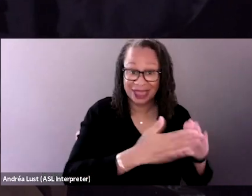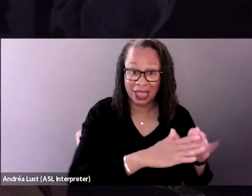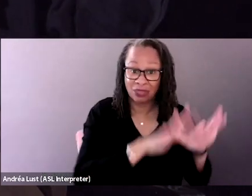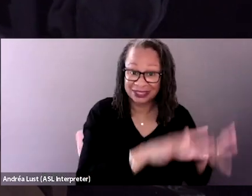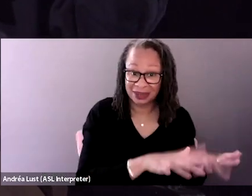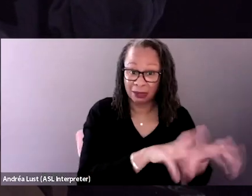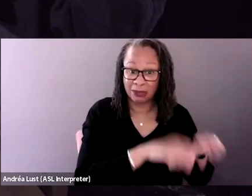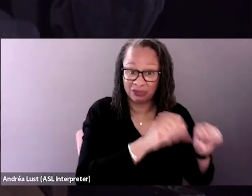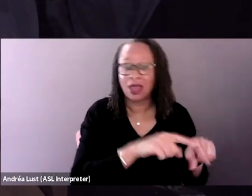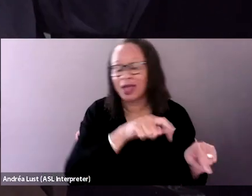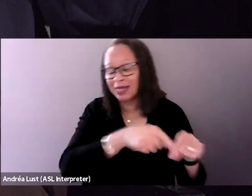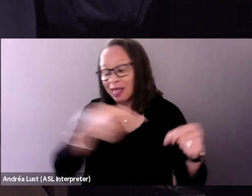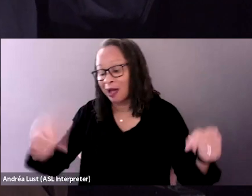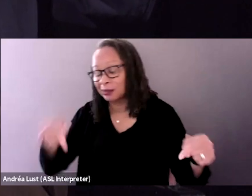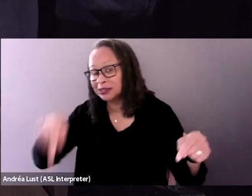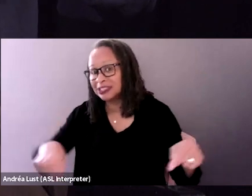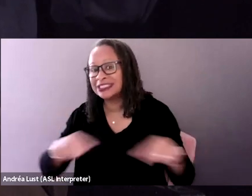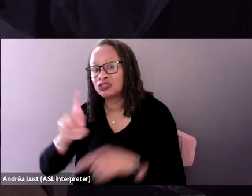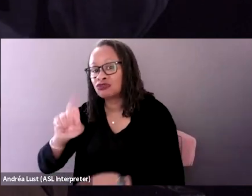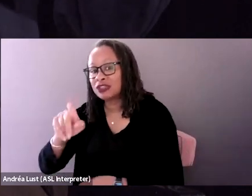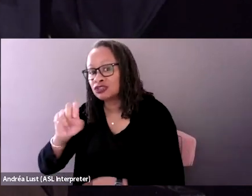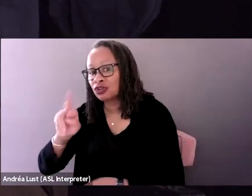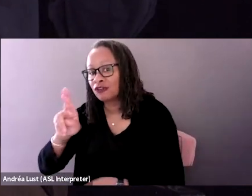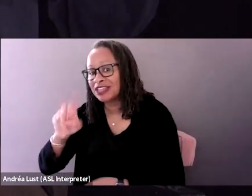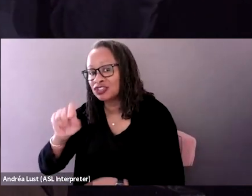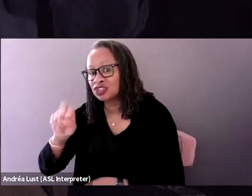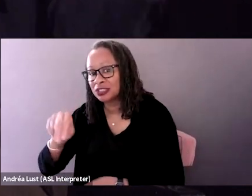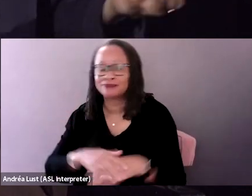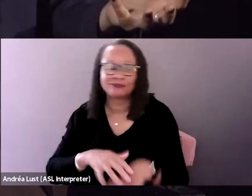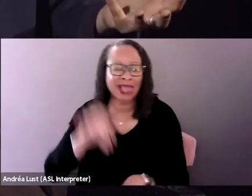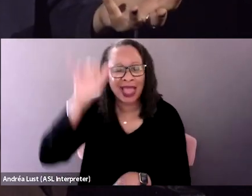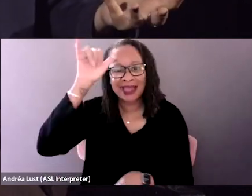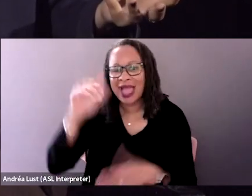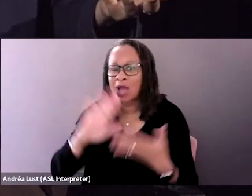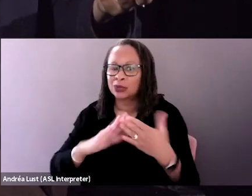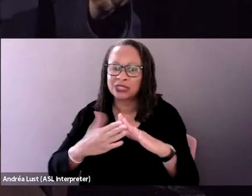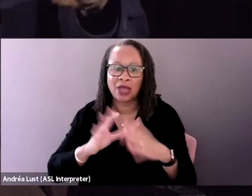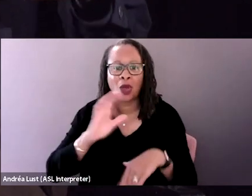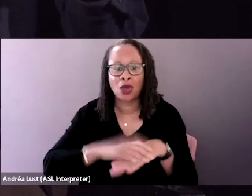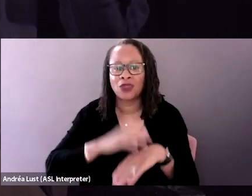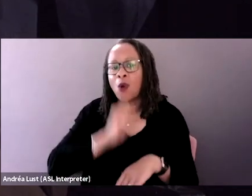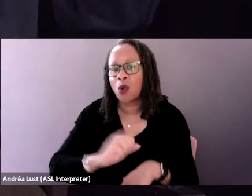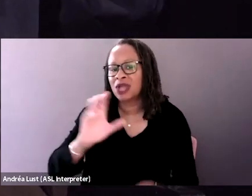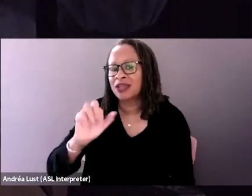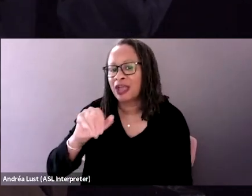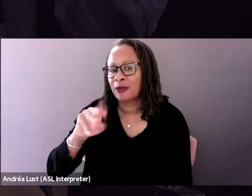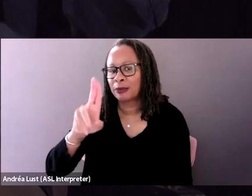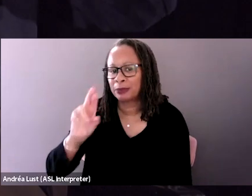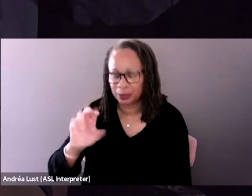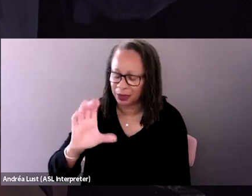Sugarcane. And so this is a cow town on the old Caribou Gold Rush Trail. This is a town